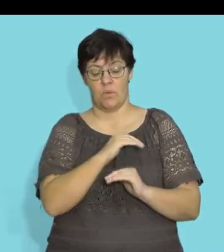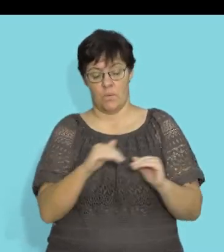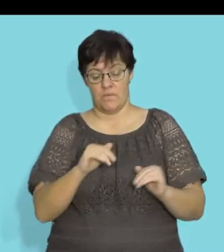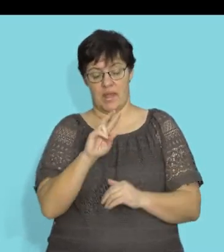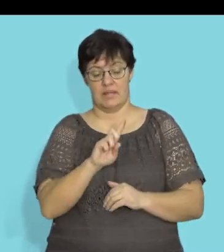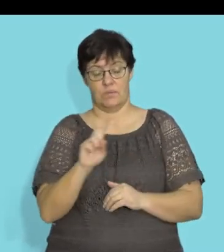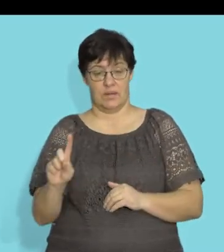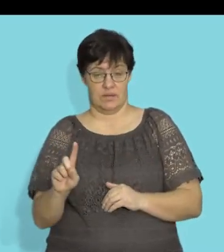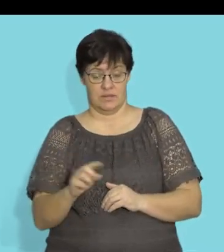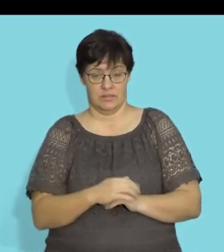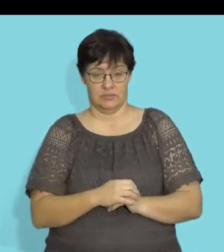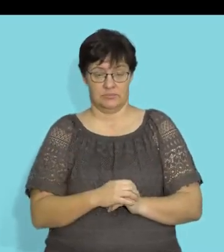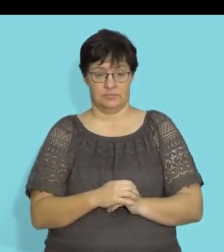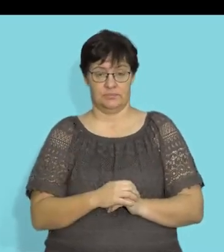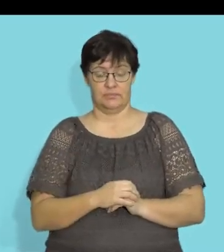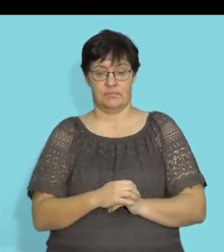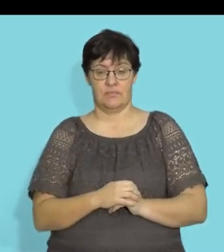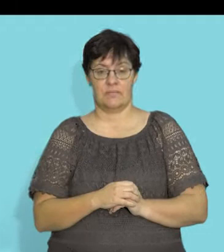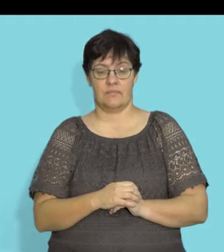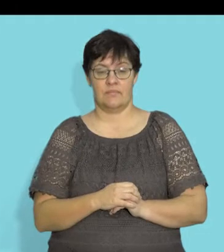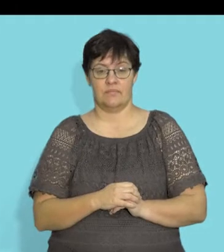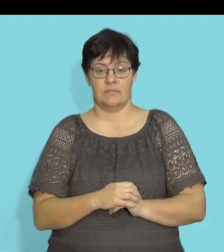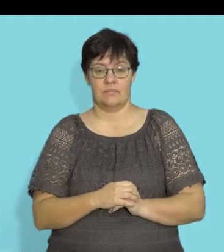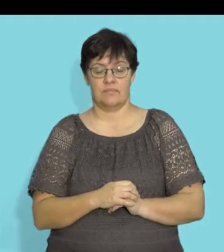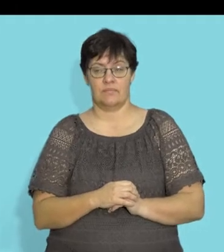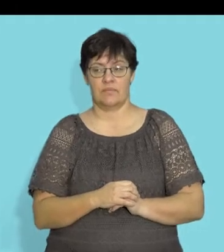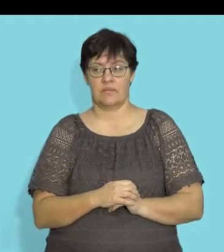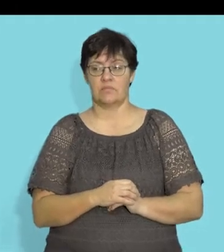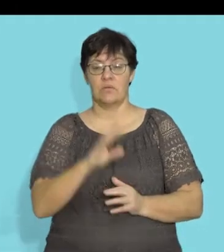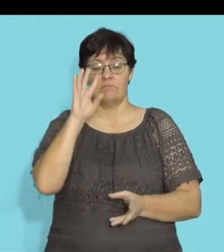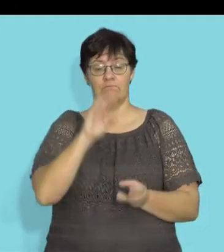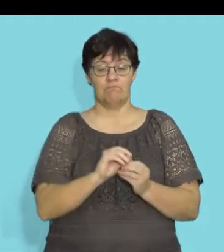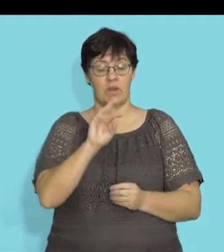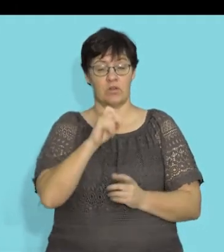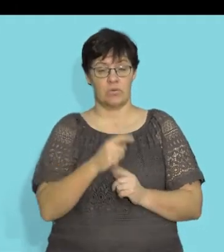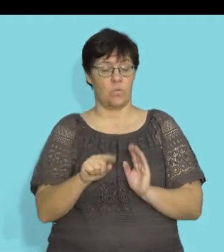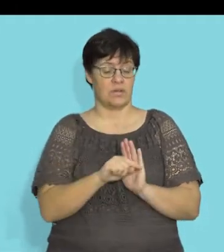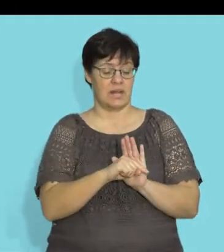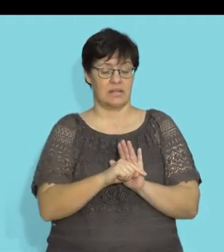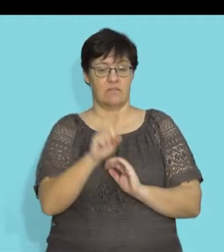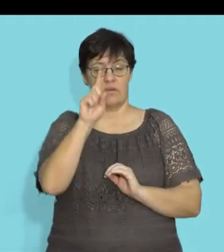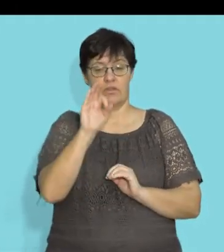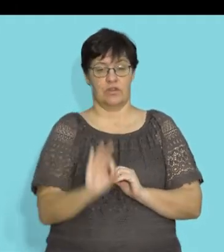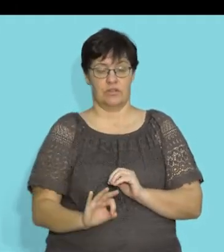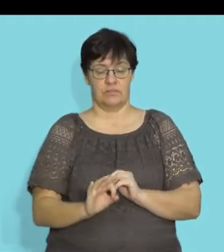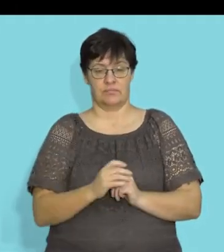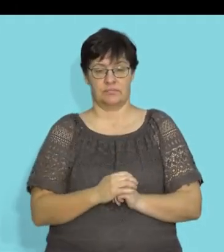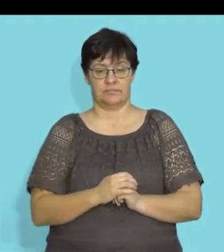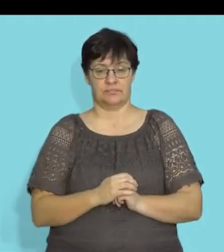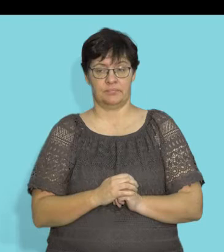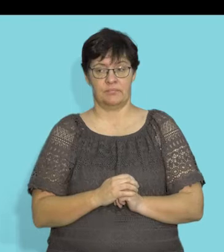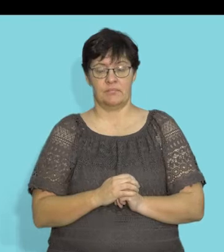this over term 1, which is 81. So the common ratio is